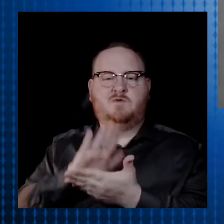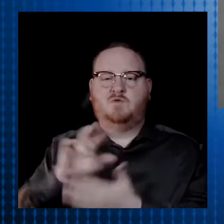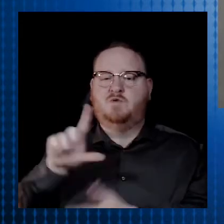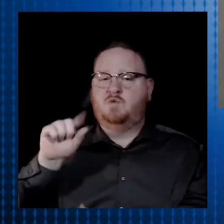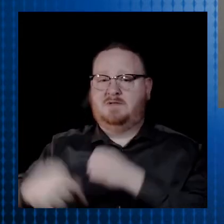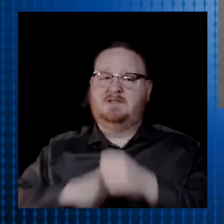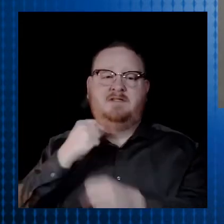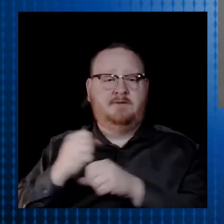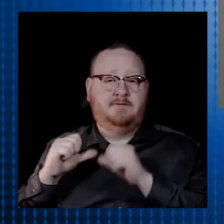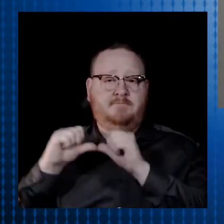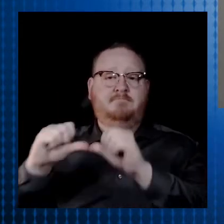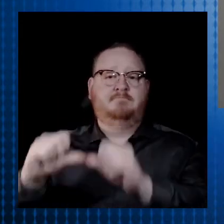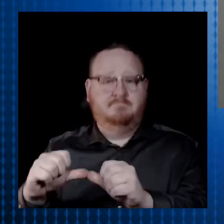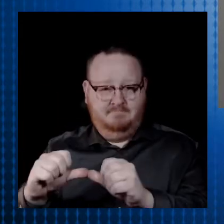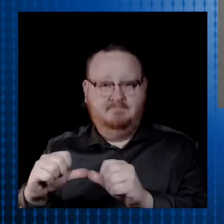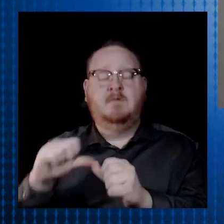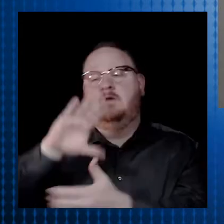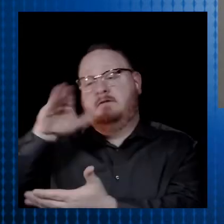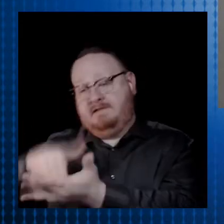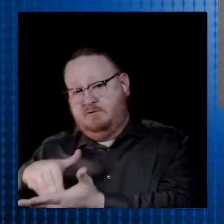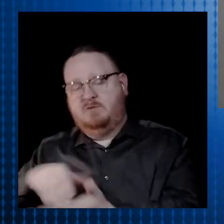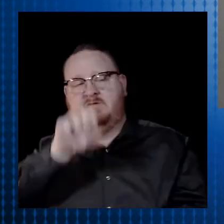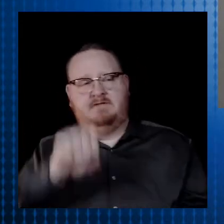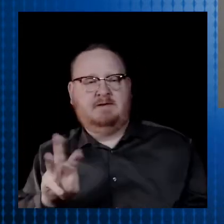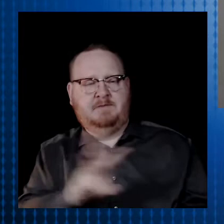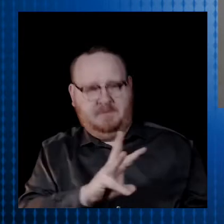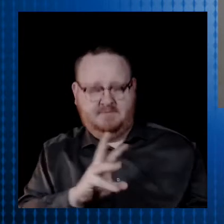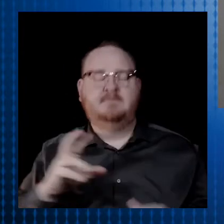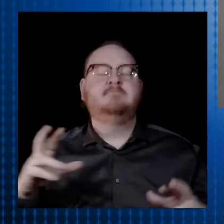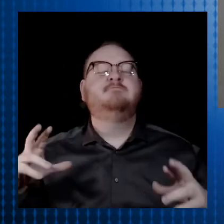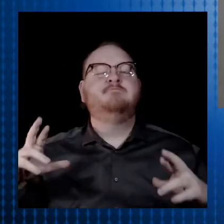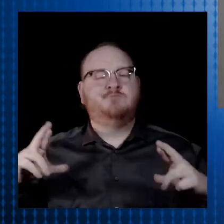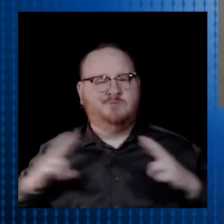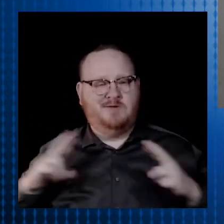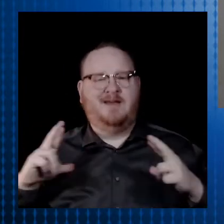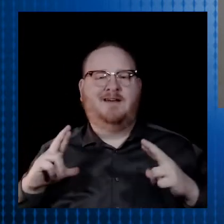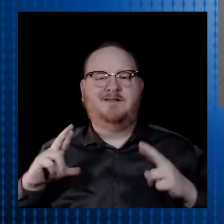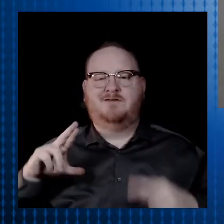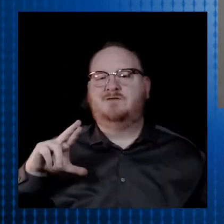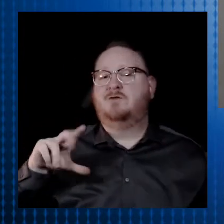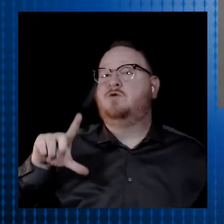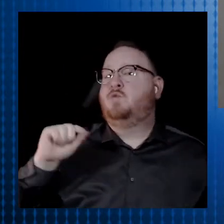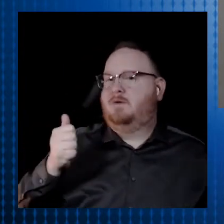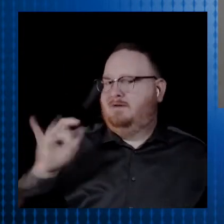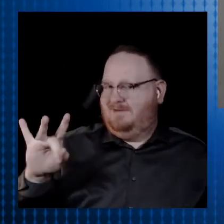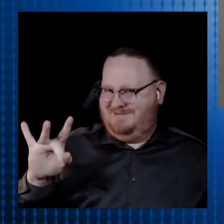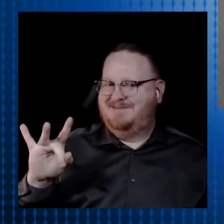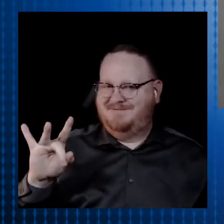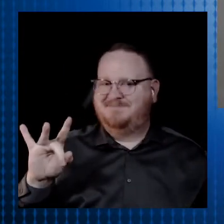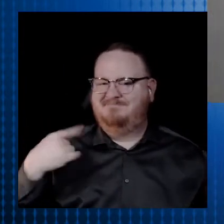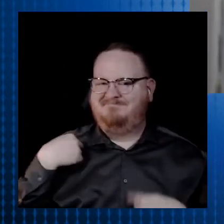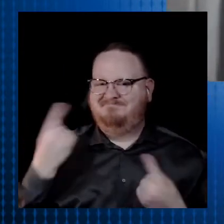years, both at Central and Southwestern, retiring in 2018. I'm pleased to